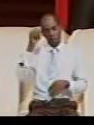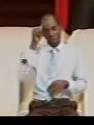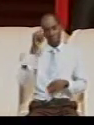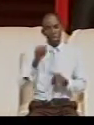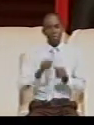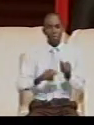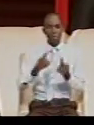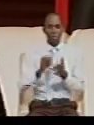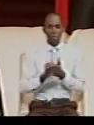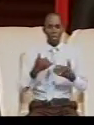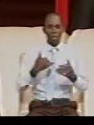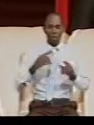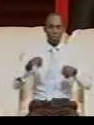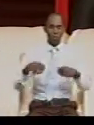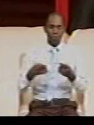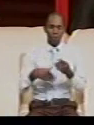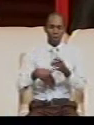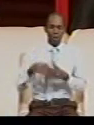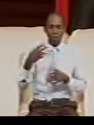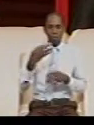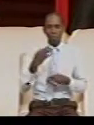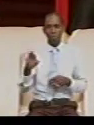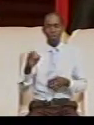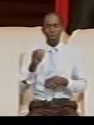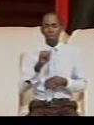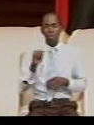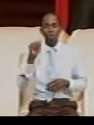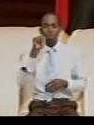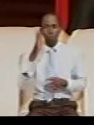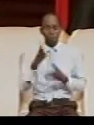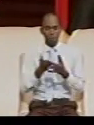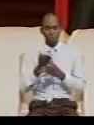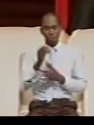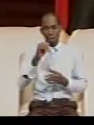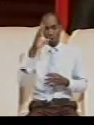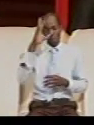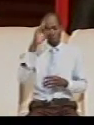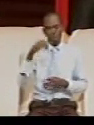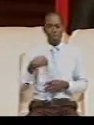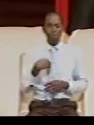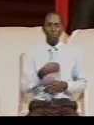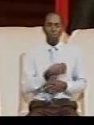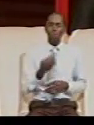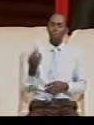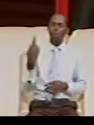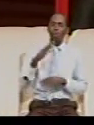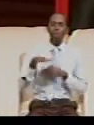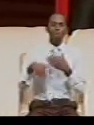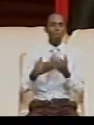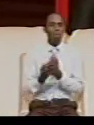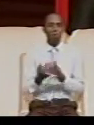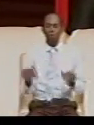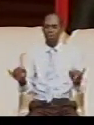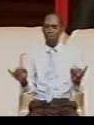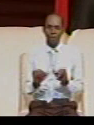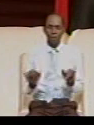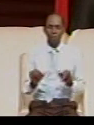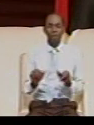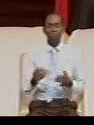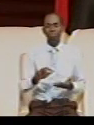woman through a man, it says, we were all like that. That means we were all